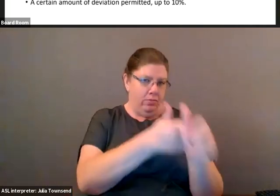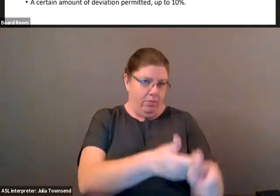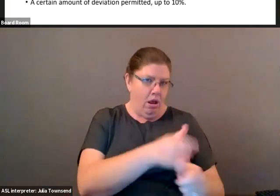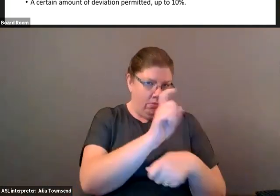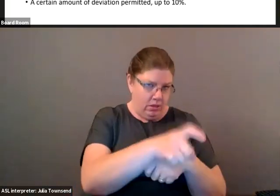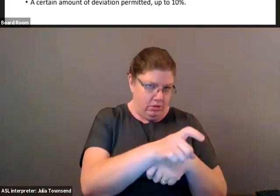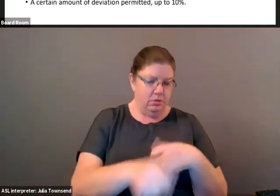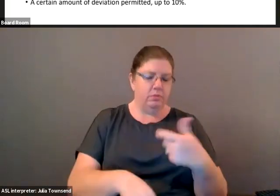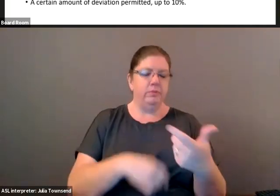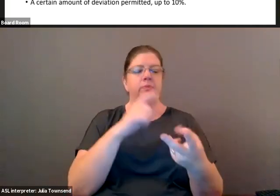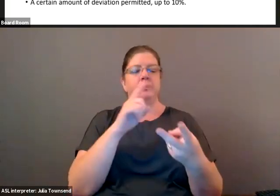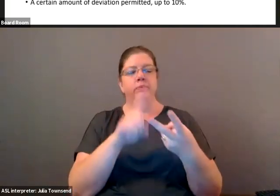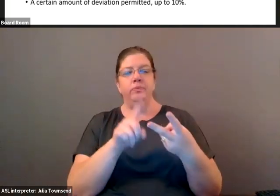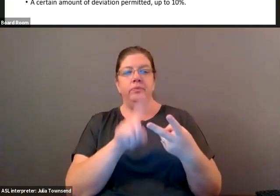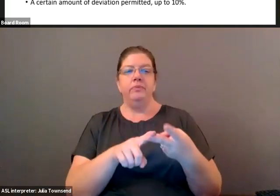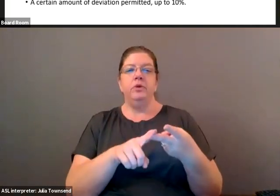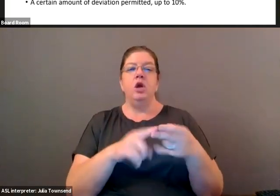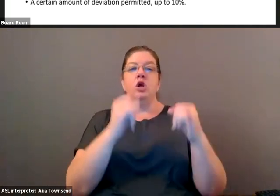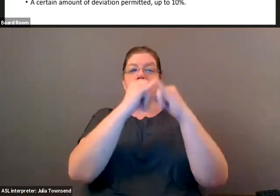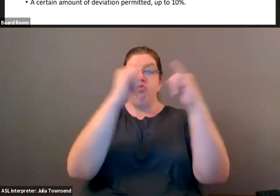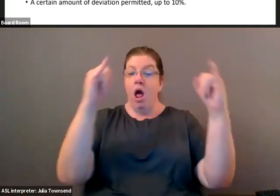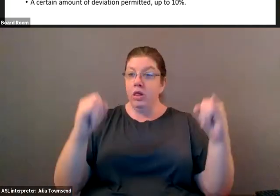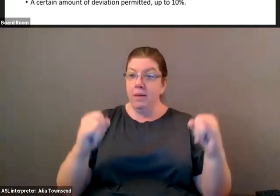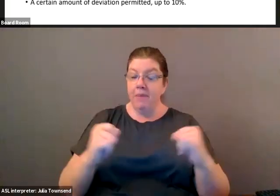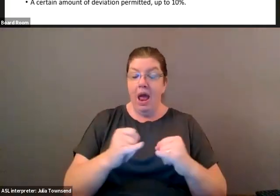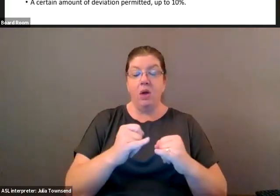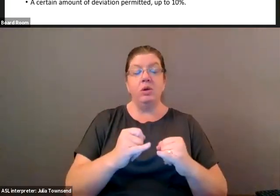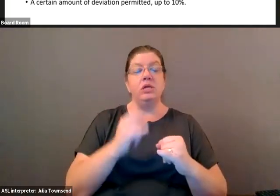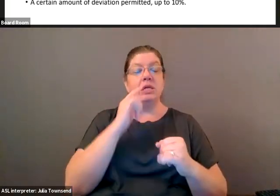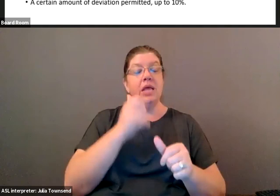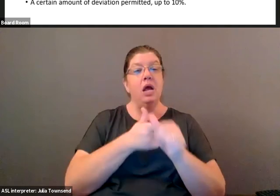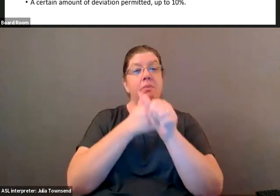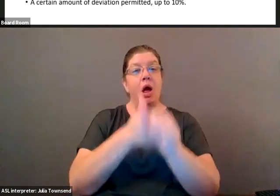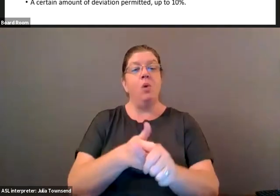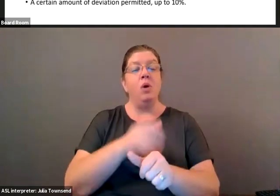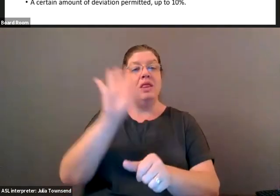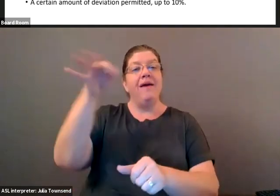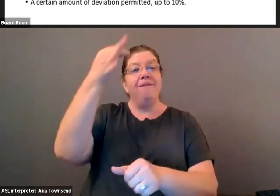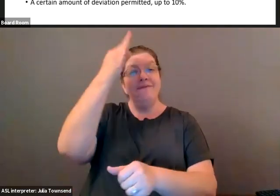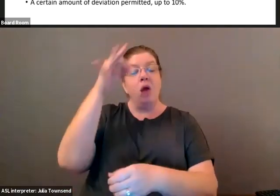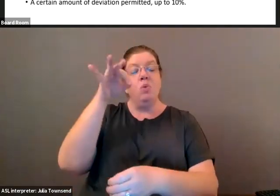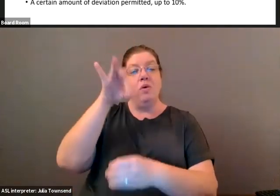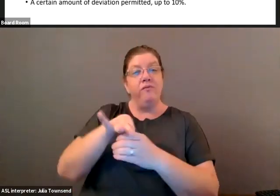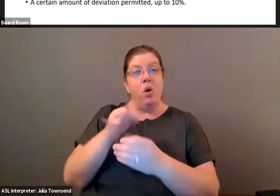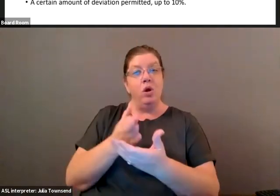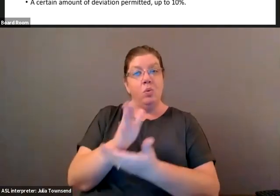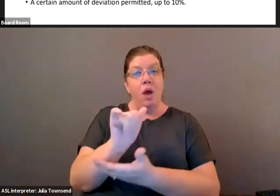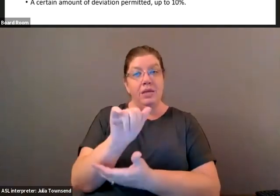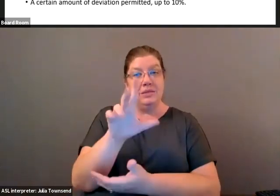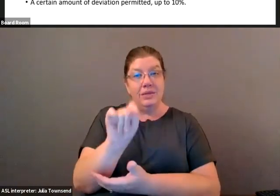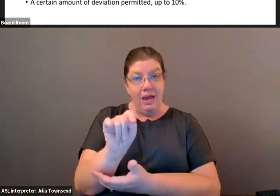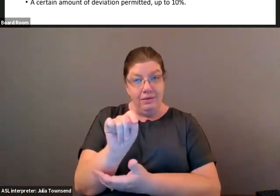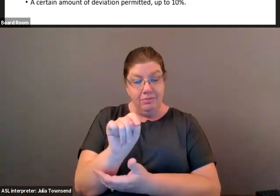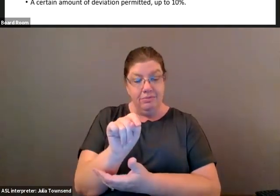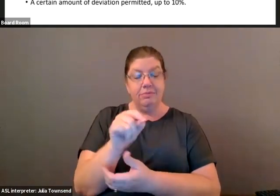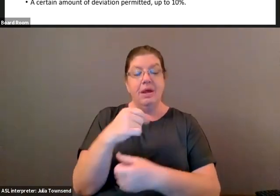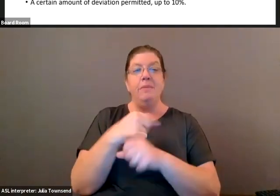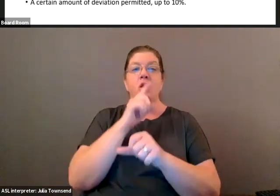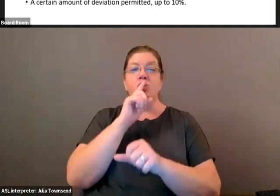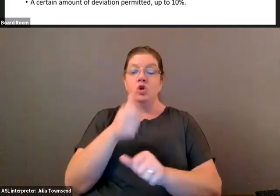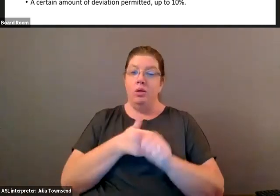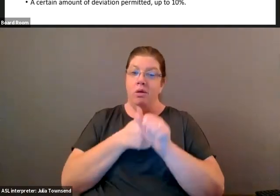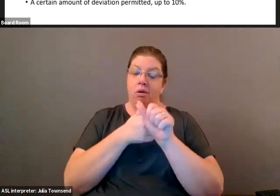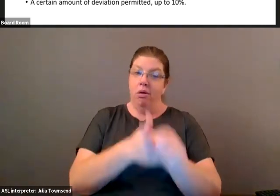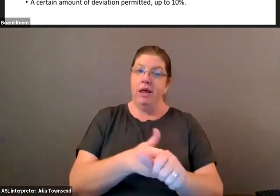We also have to draw the boundaries such that they're in compliance with the Federal Voting Rights Act, making sure that they are in compliance